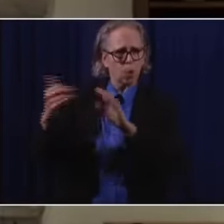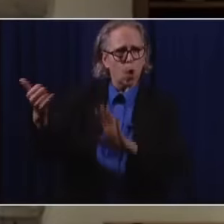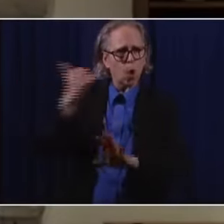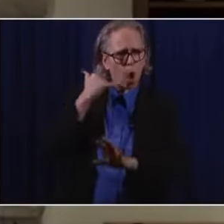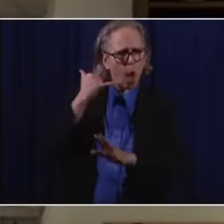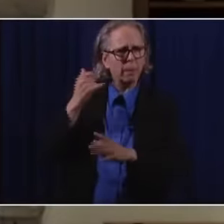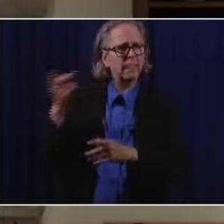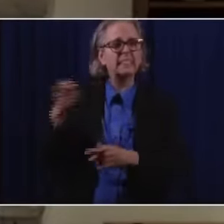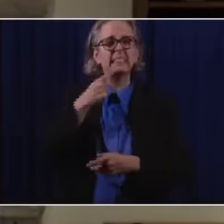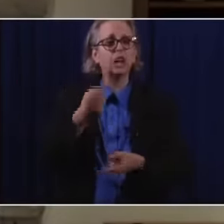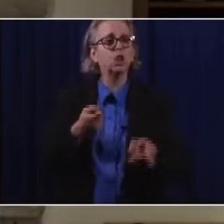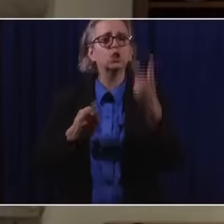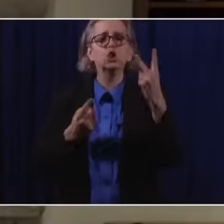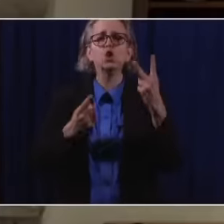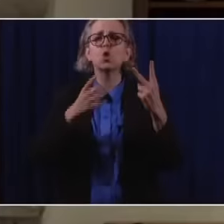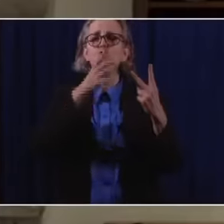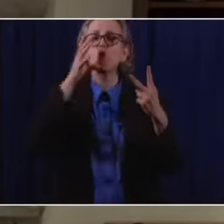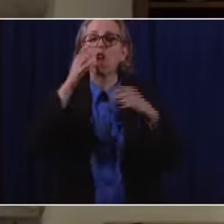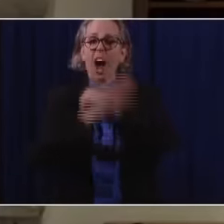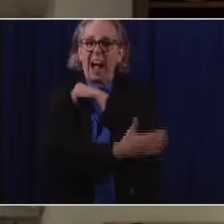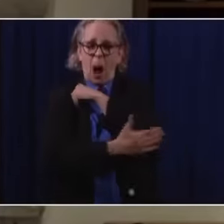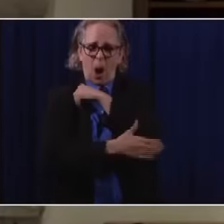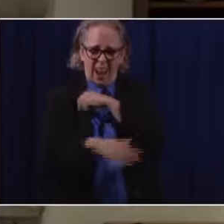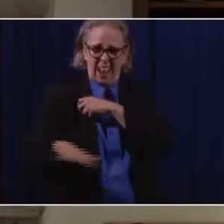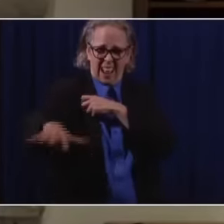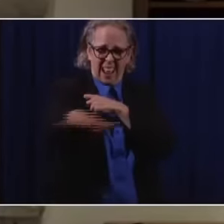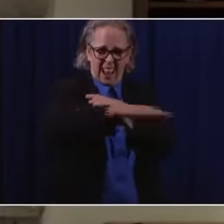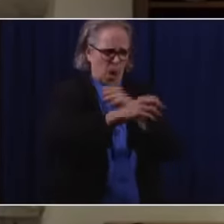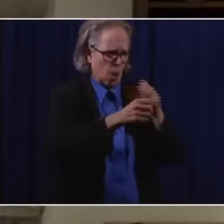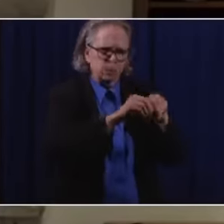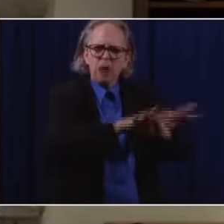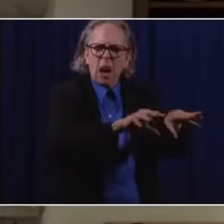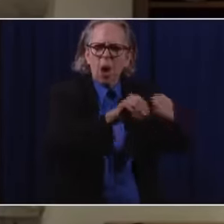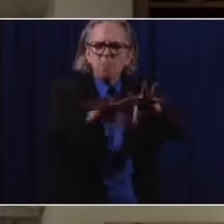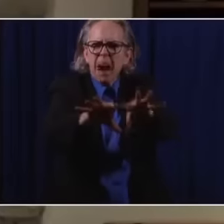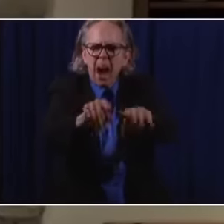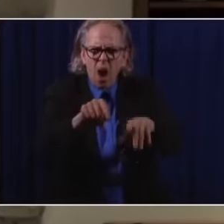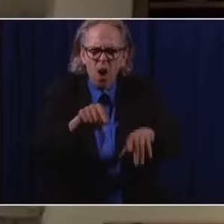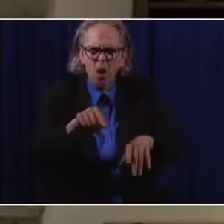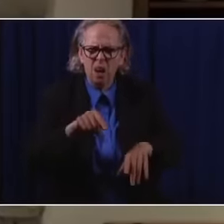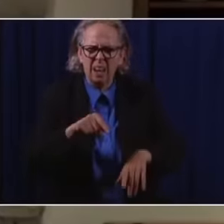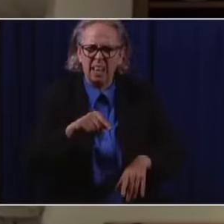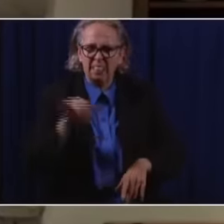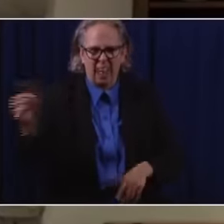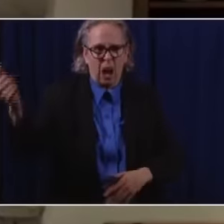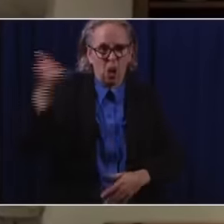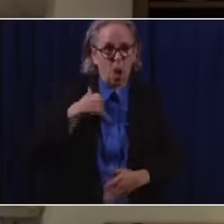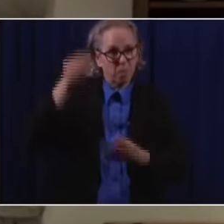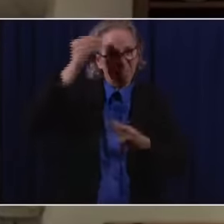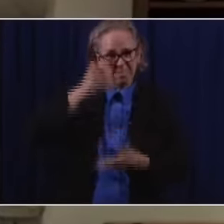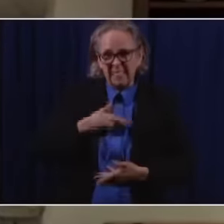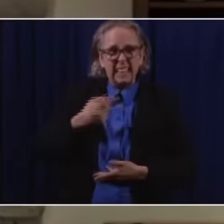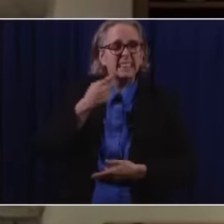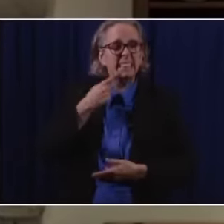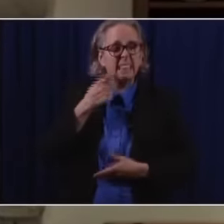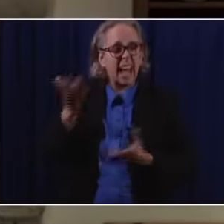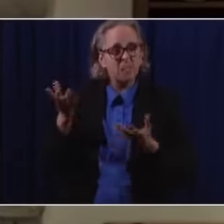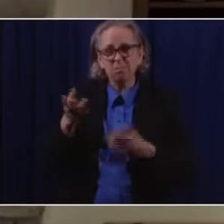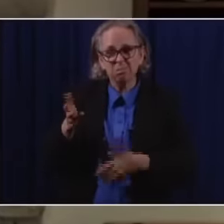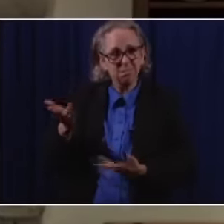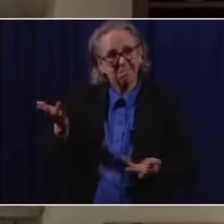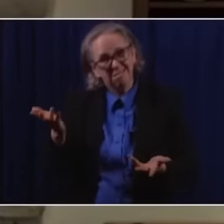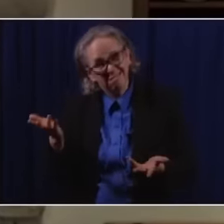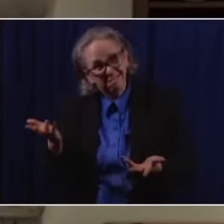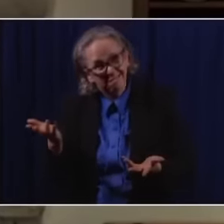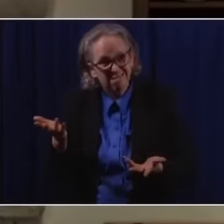what he basically told me, he wanted to call me yesterday, and he said, look, I want to tell you good news. And he says, a